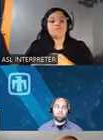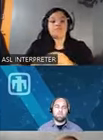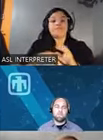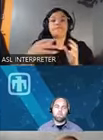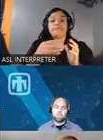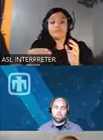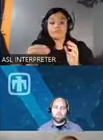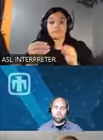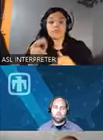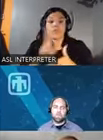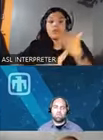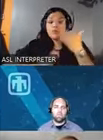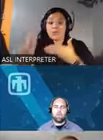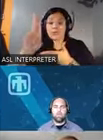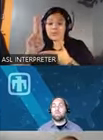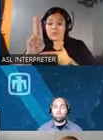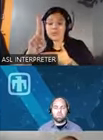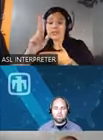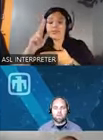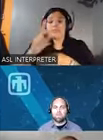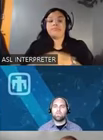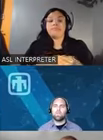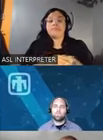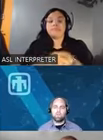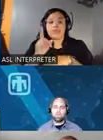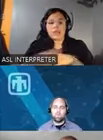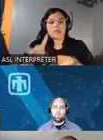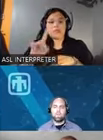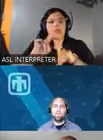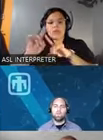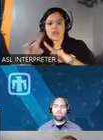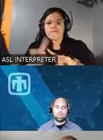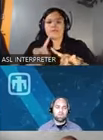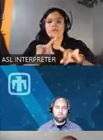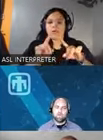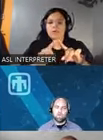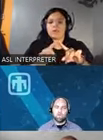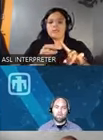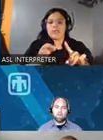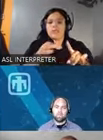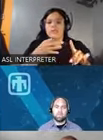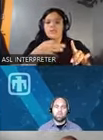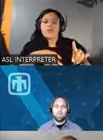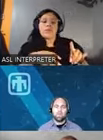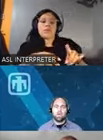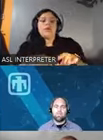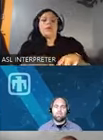facilitating university participation in several of the tasks, including scenario development, technical support analysis,